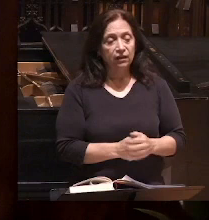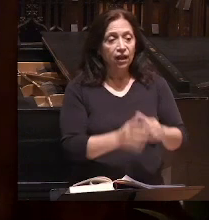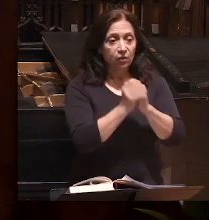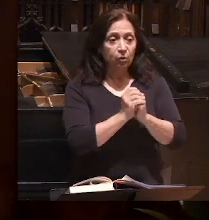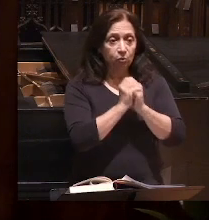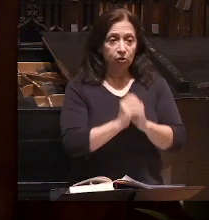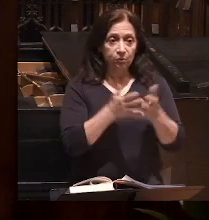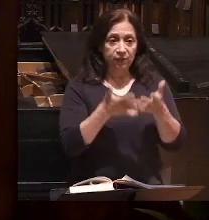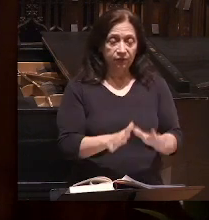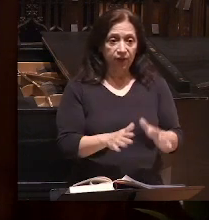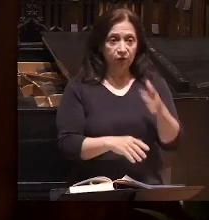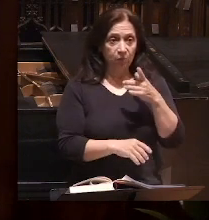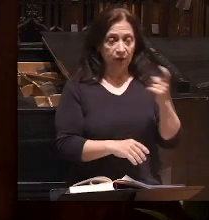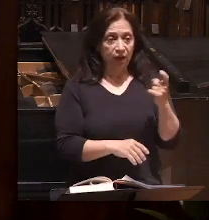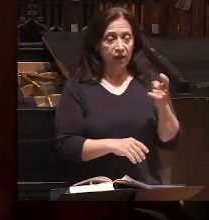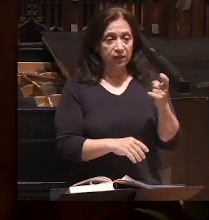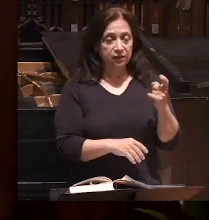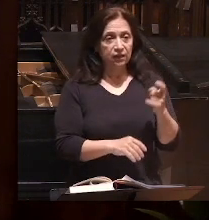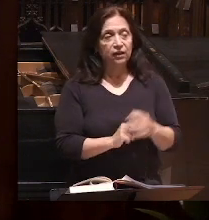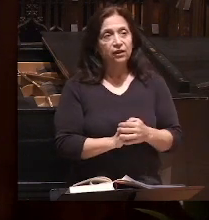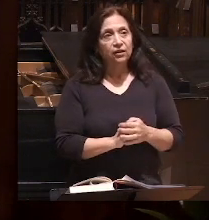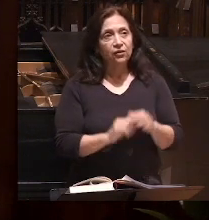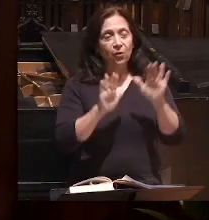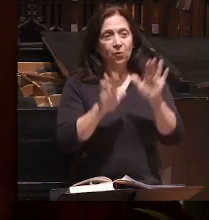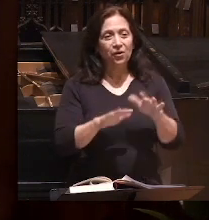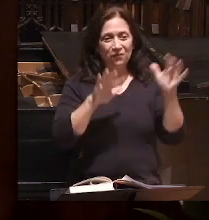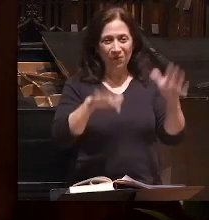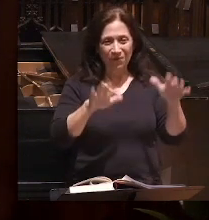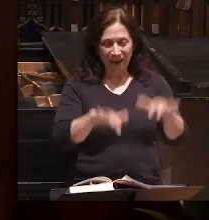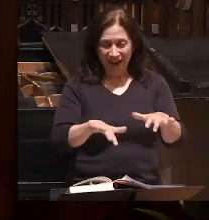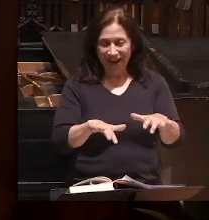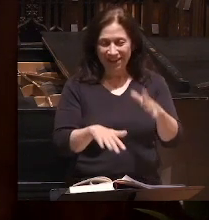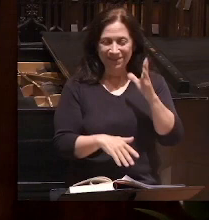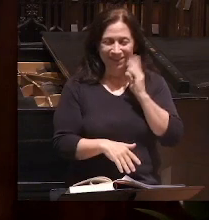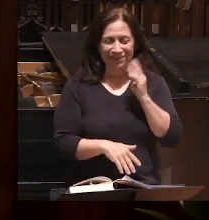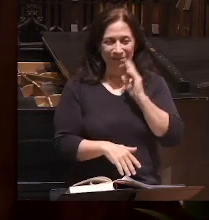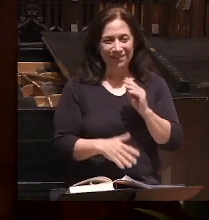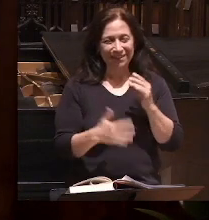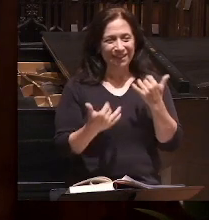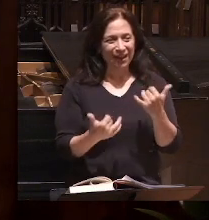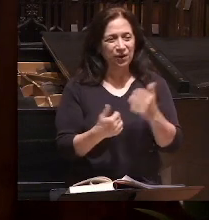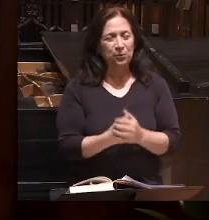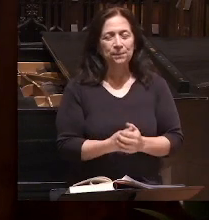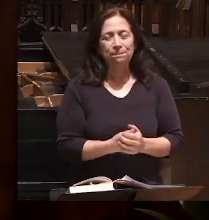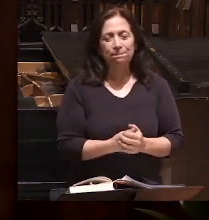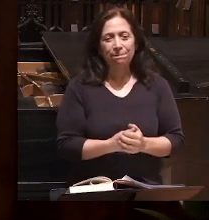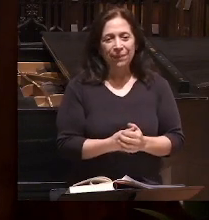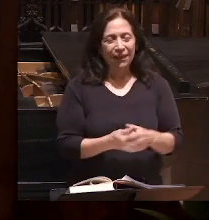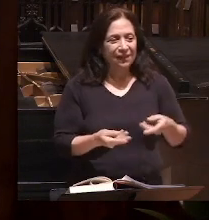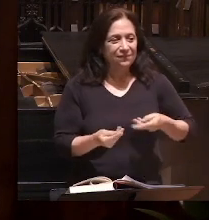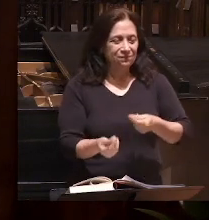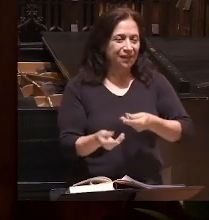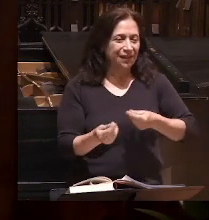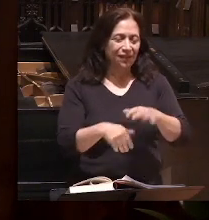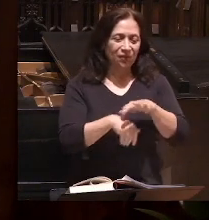worship, because of the wonderful rain that we are receiving that is nourishing